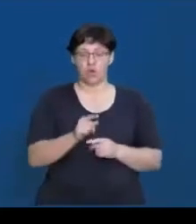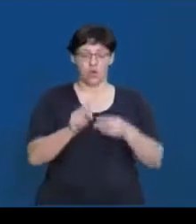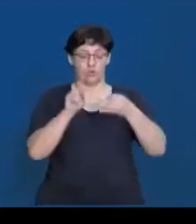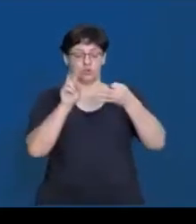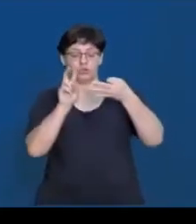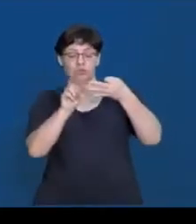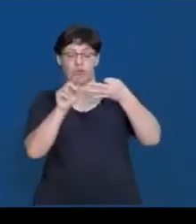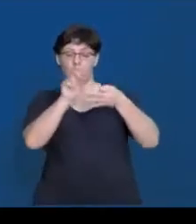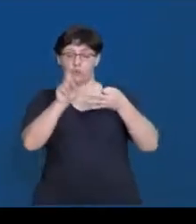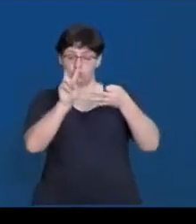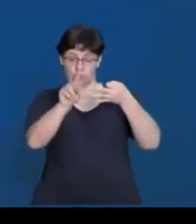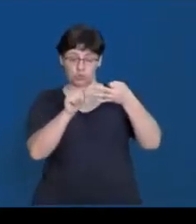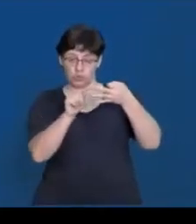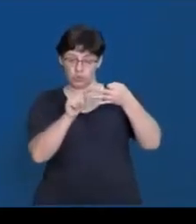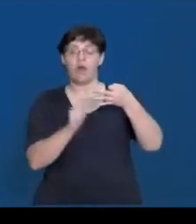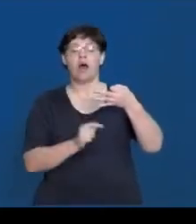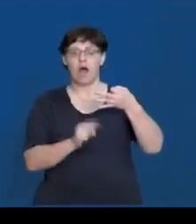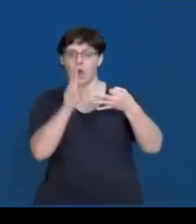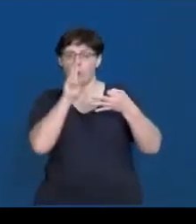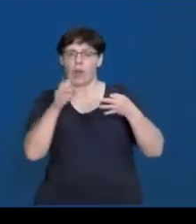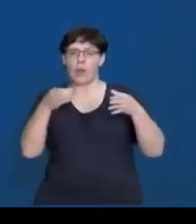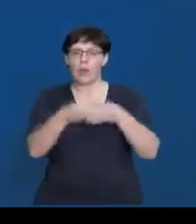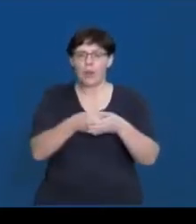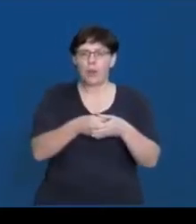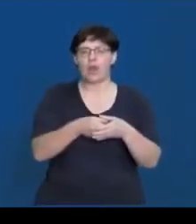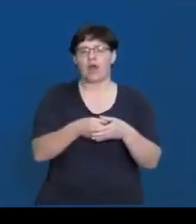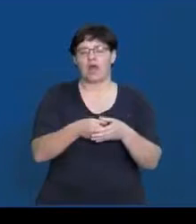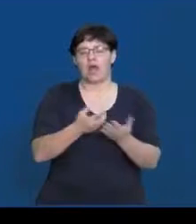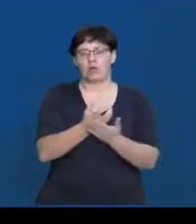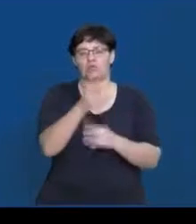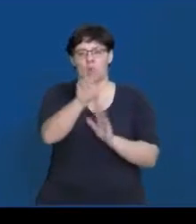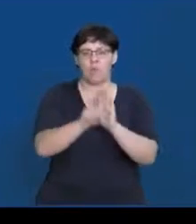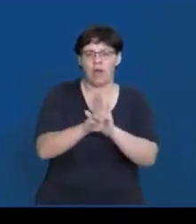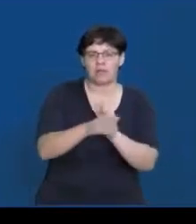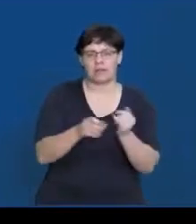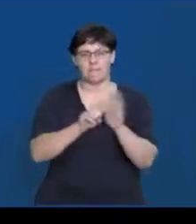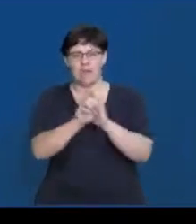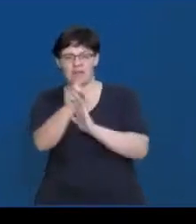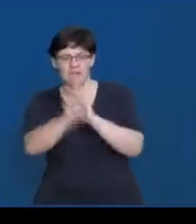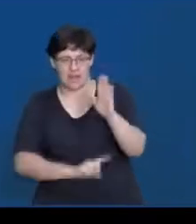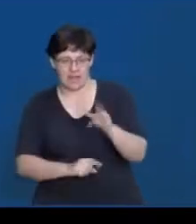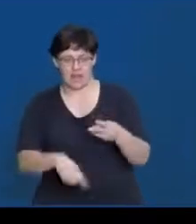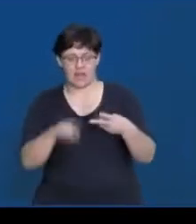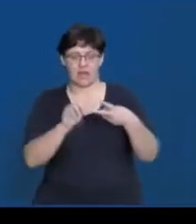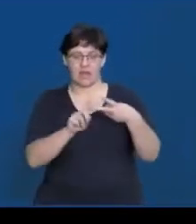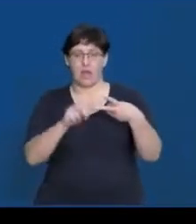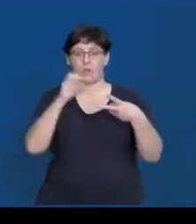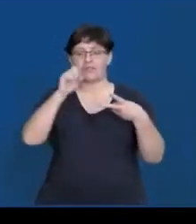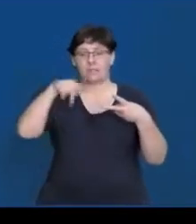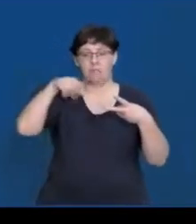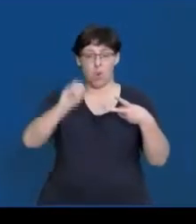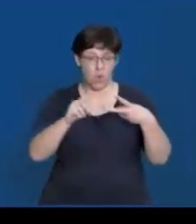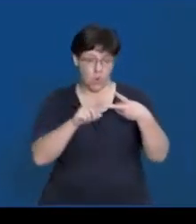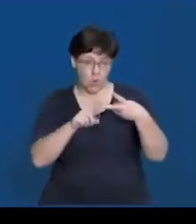your microeconomics. So you are looking at questions around your markets, your market failure. And then your